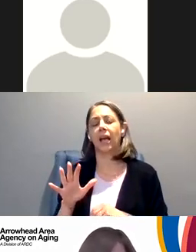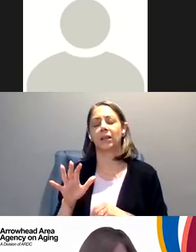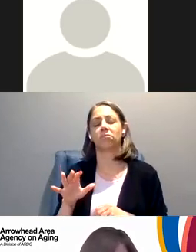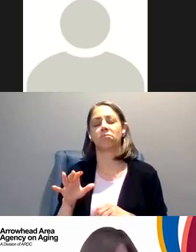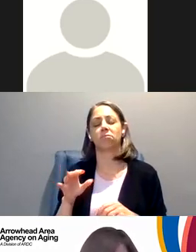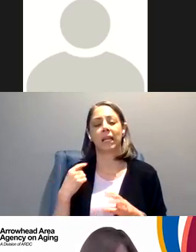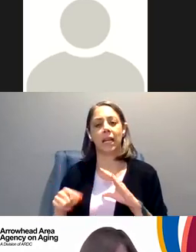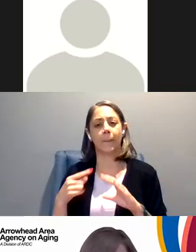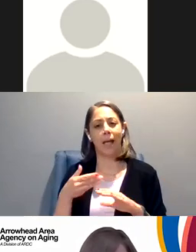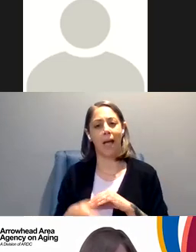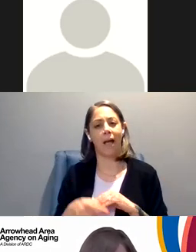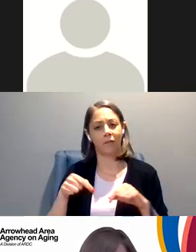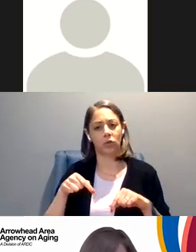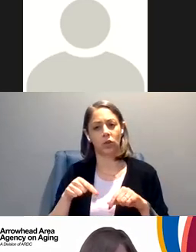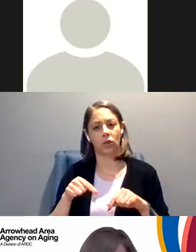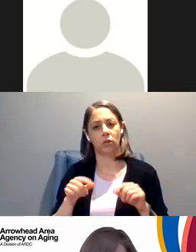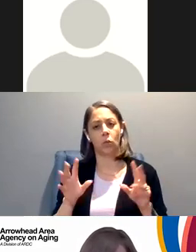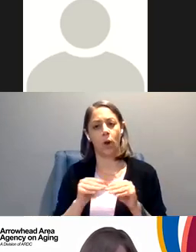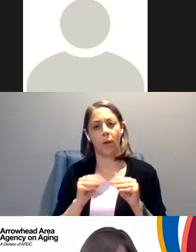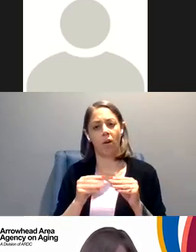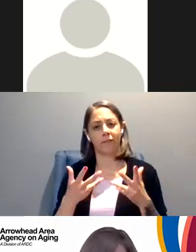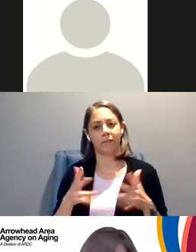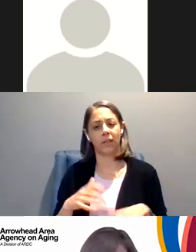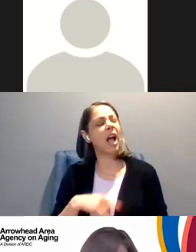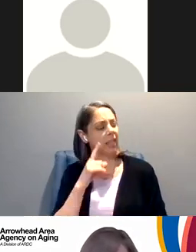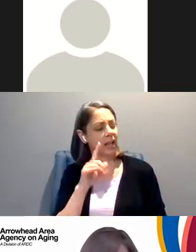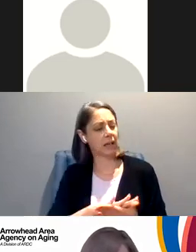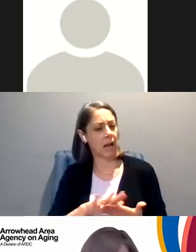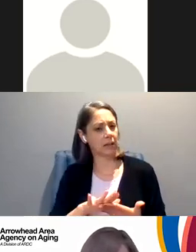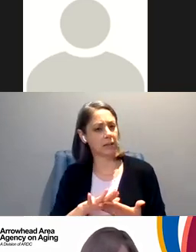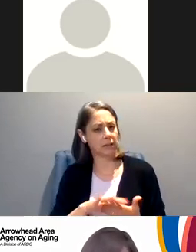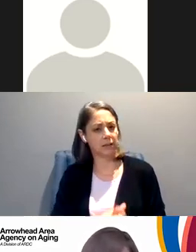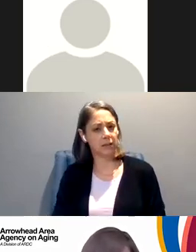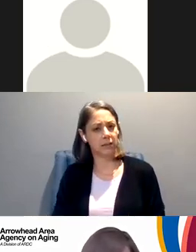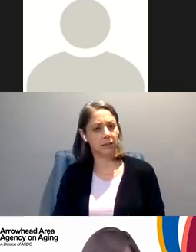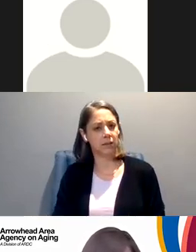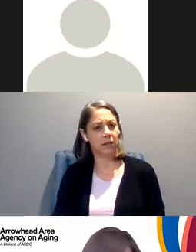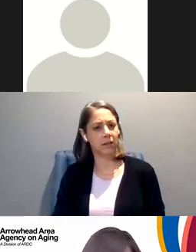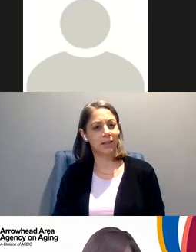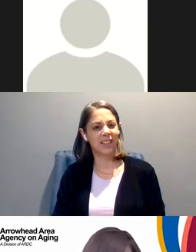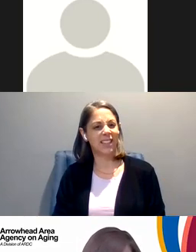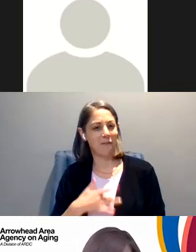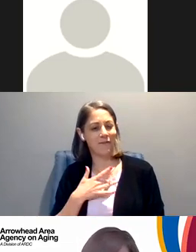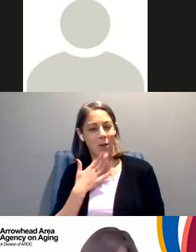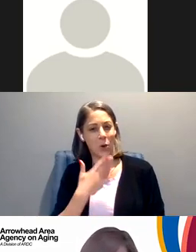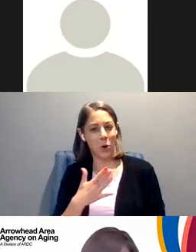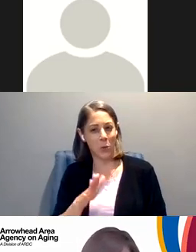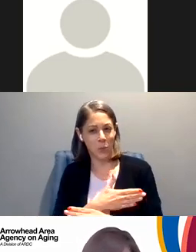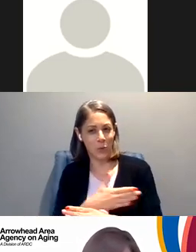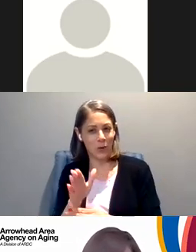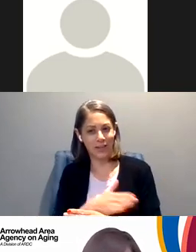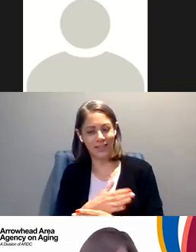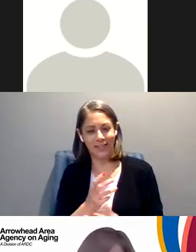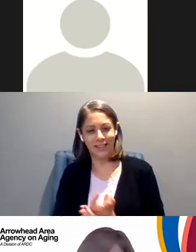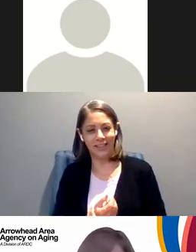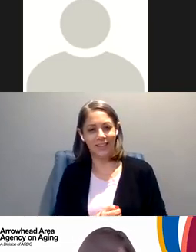we complete the webinar. That would be nice. I think it's feel-good music, so it just started